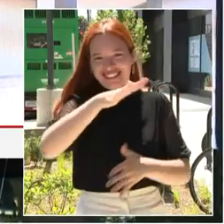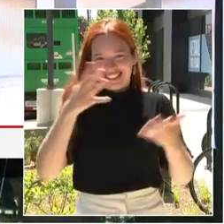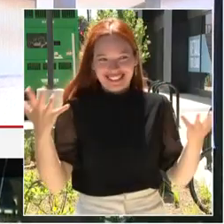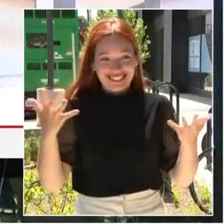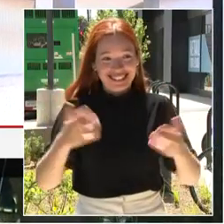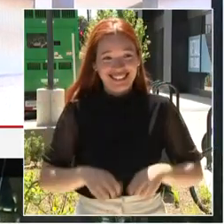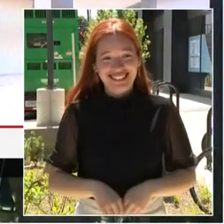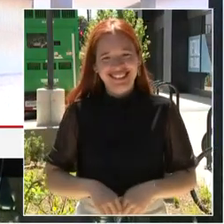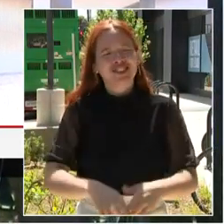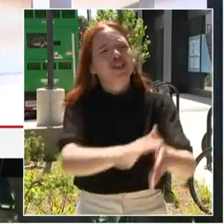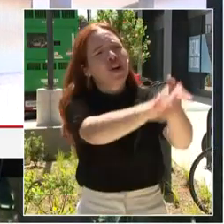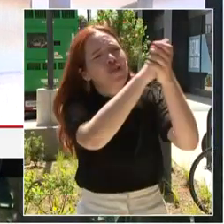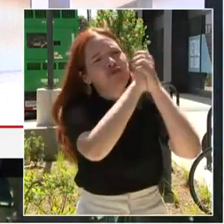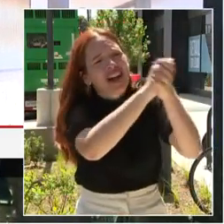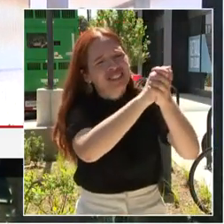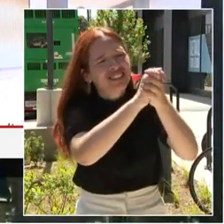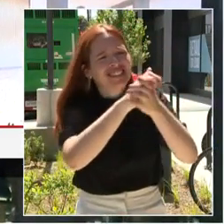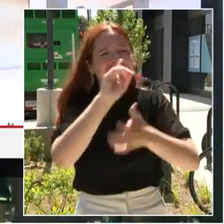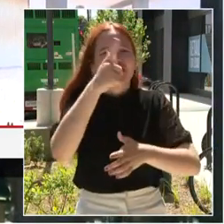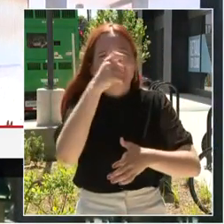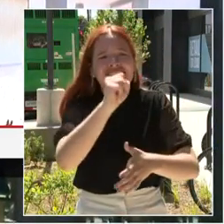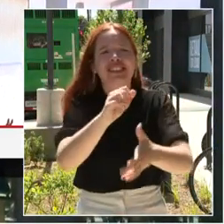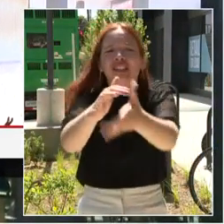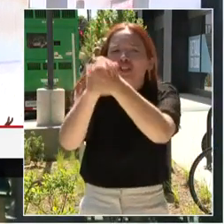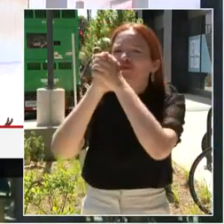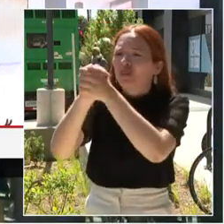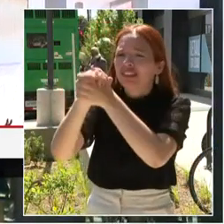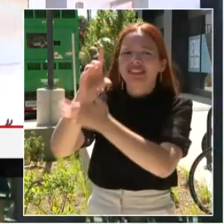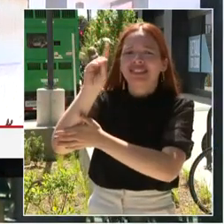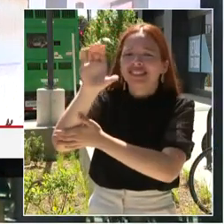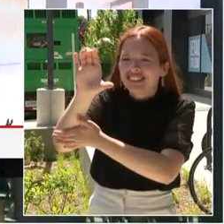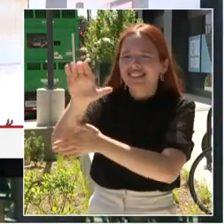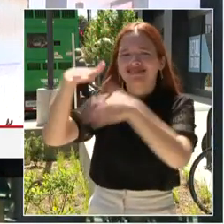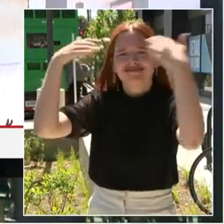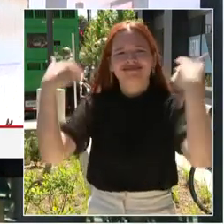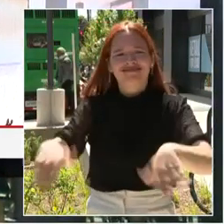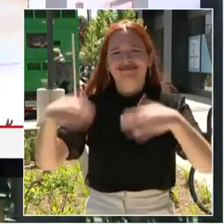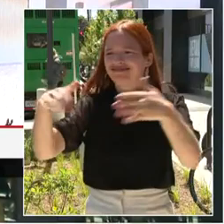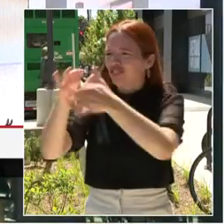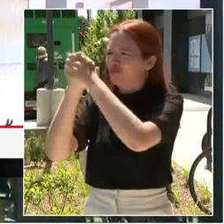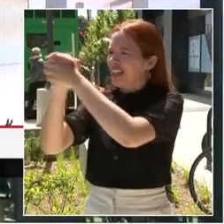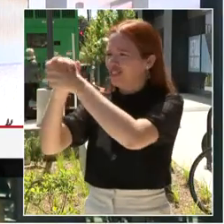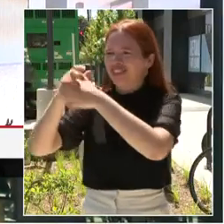DOC for the beautiful new headquarters. Give yourselves a round of applause.